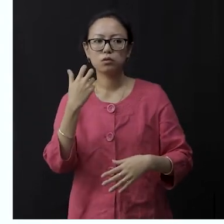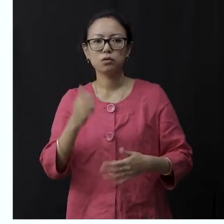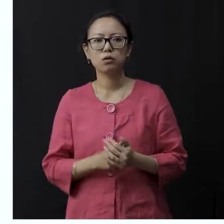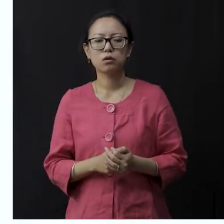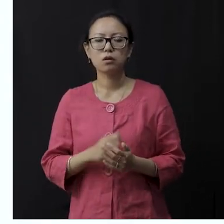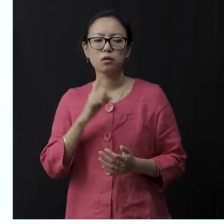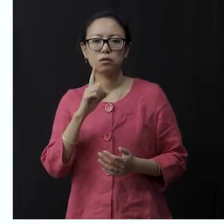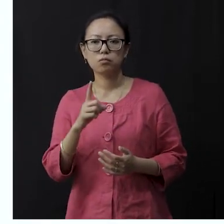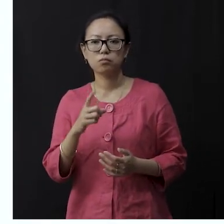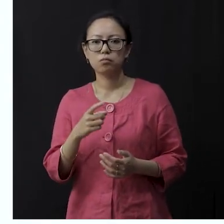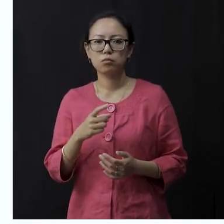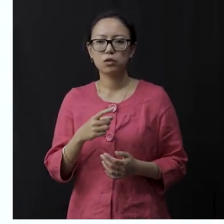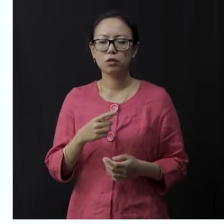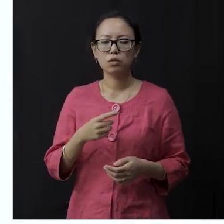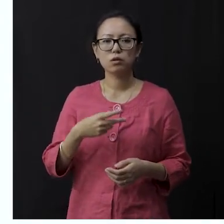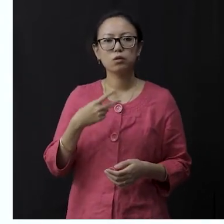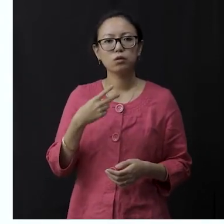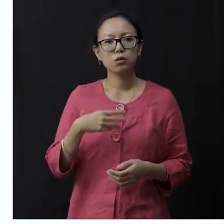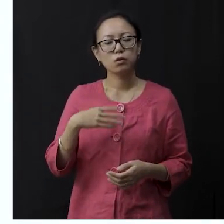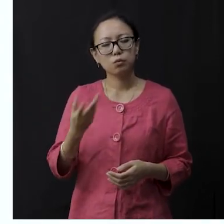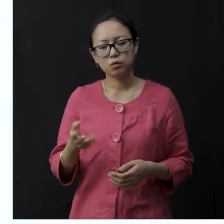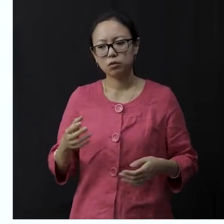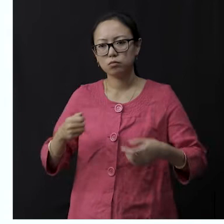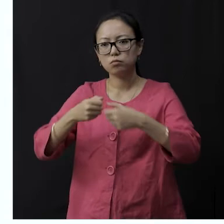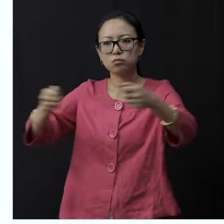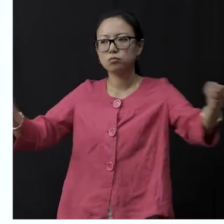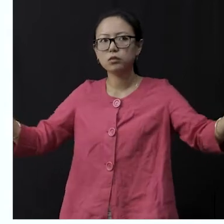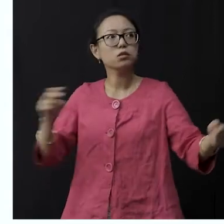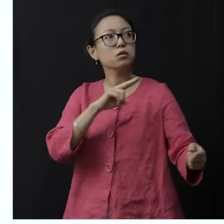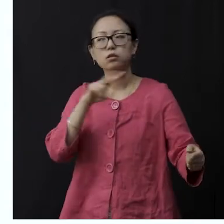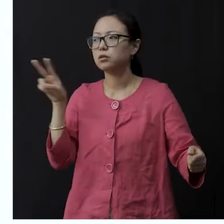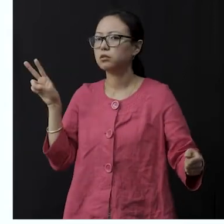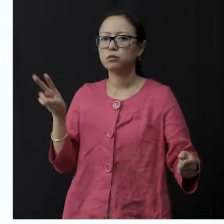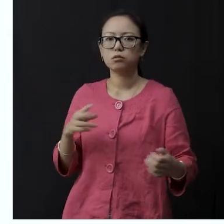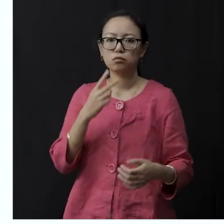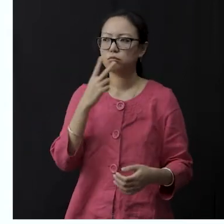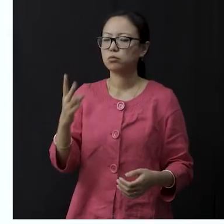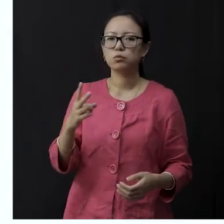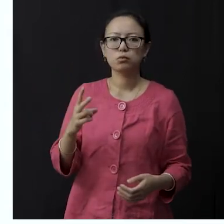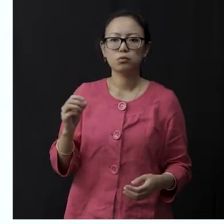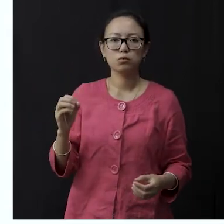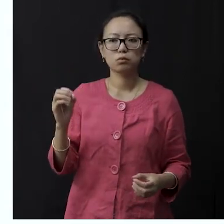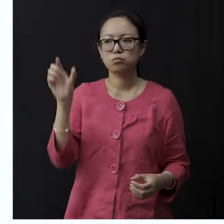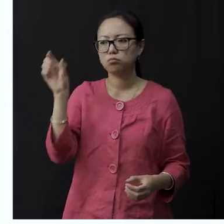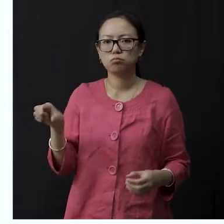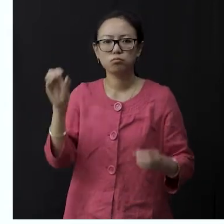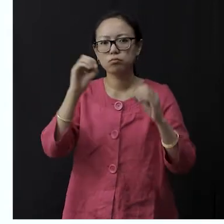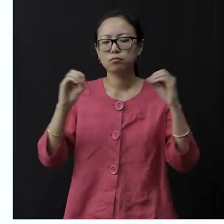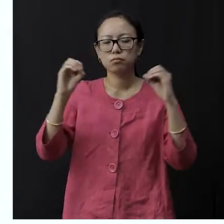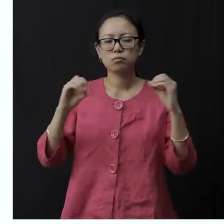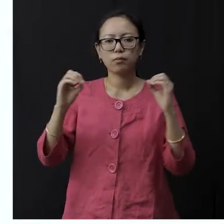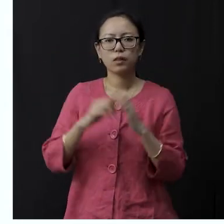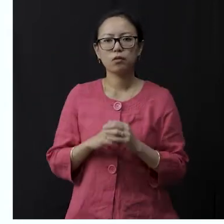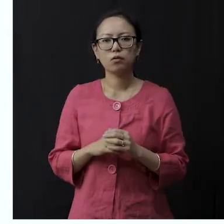the dark night, and he can see the flies flying around, and he can see the cricket, the